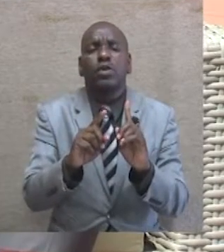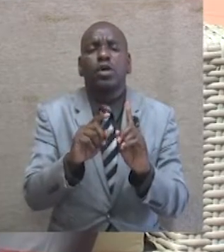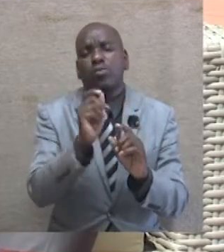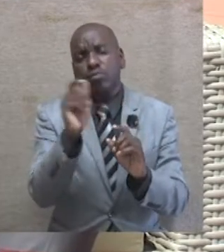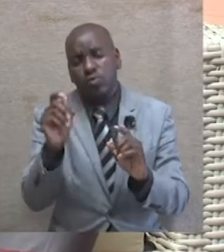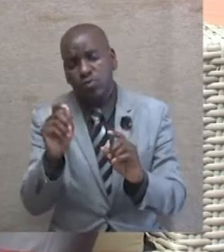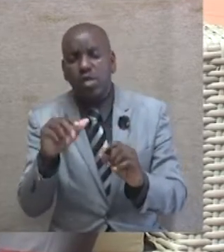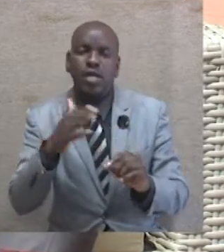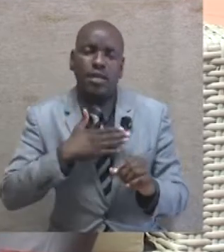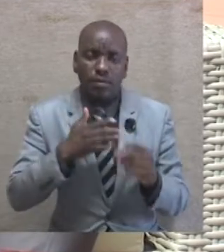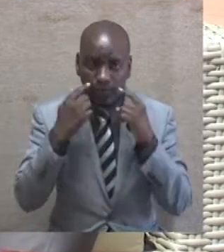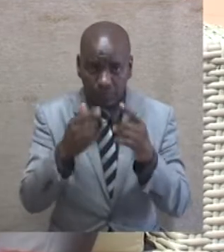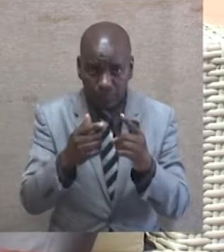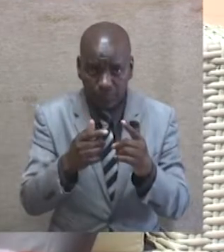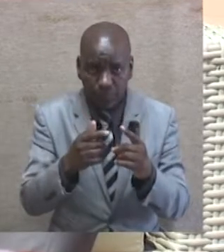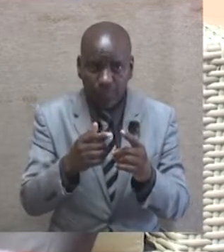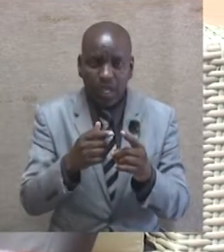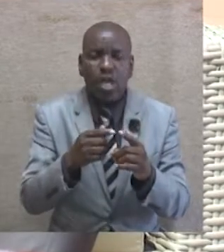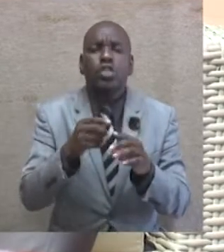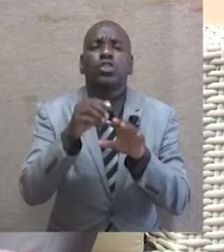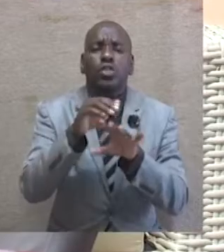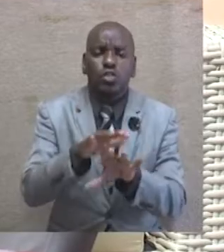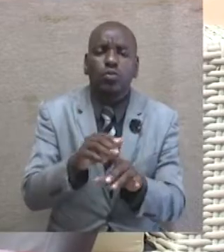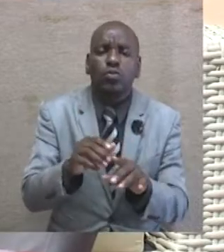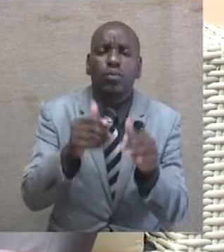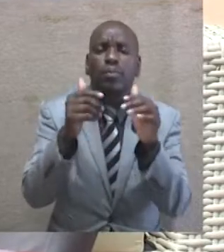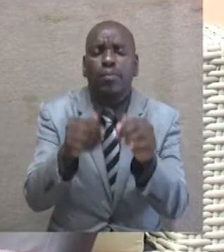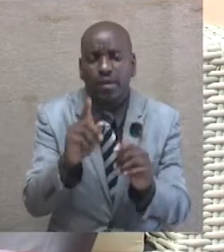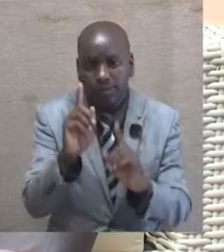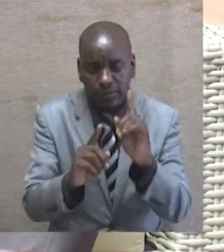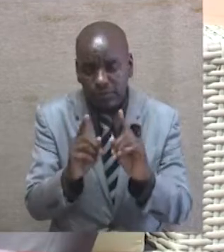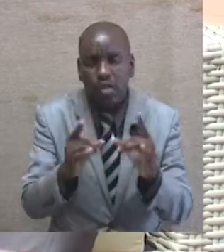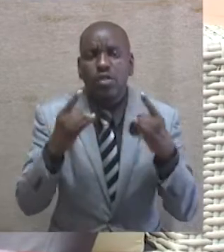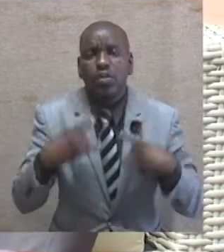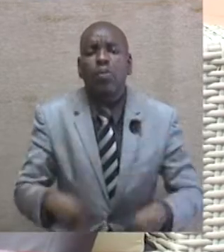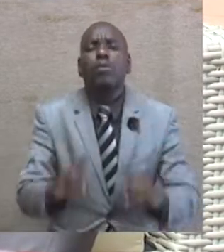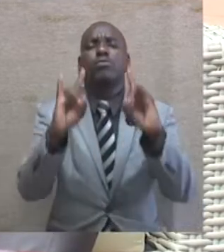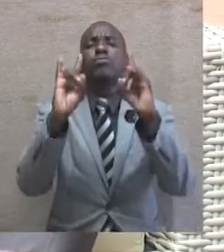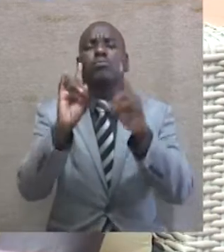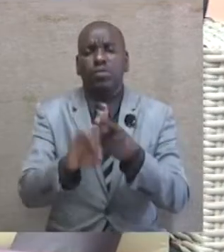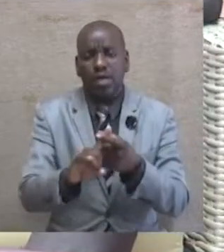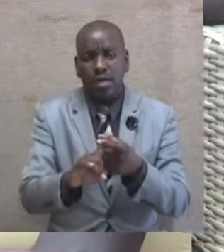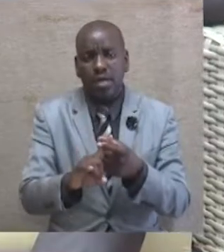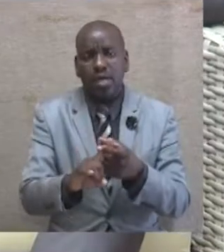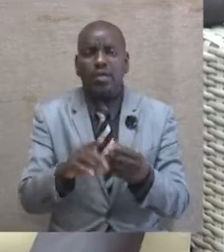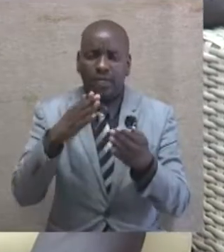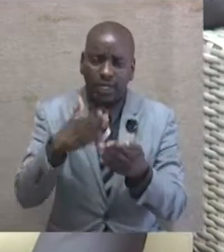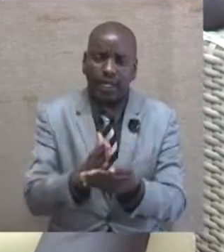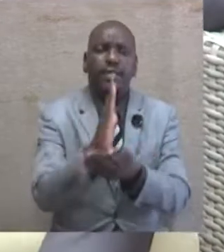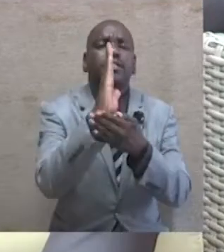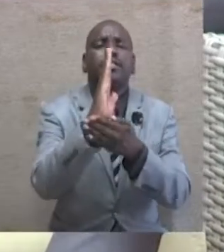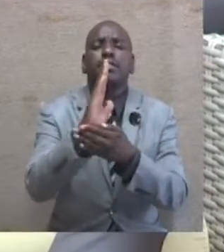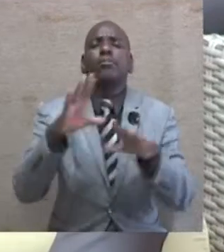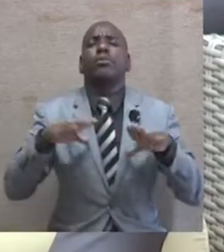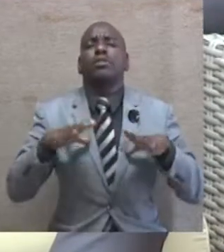within a different field, whereby we are saying it's a resource that needs to be unpacked. We're talking of well-being, we're talking of health as a basic right,